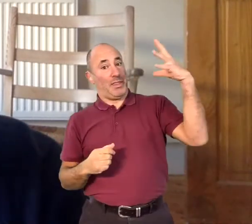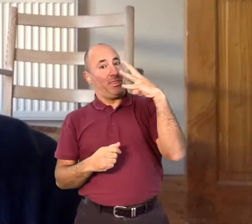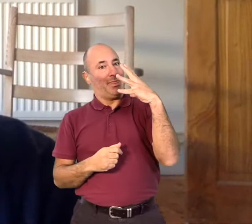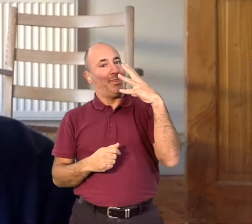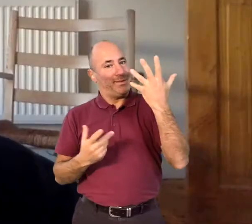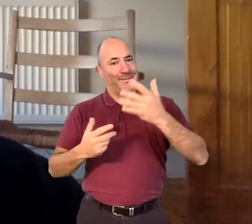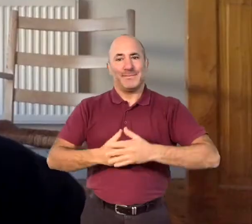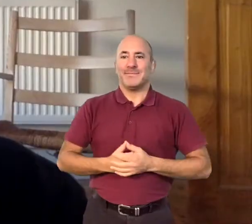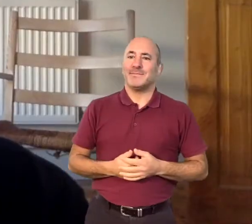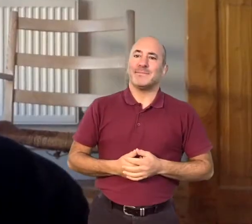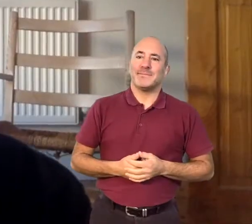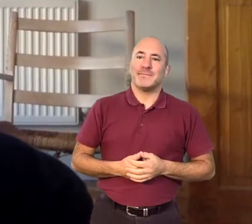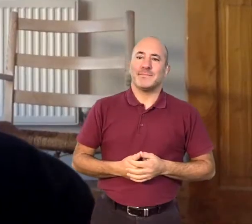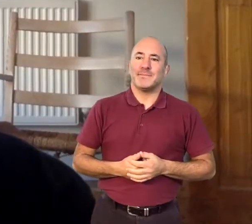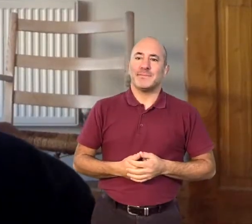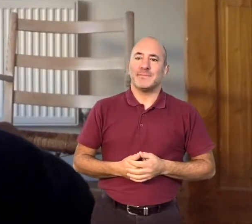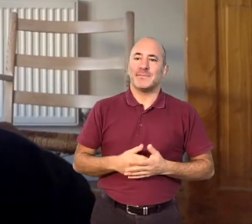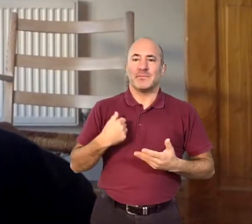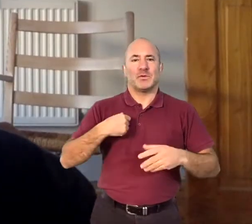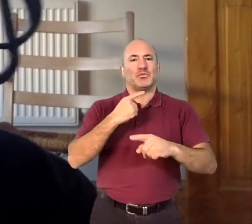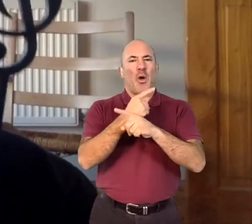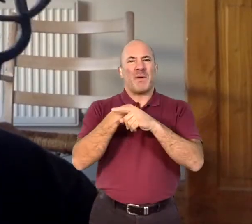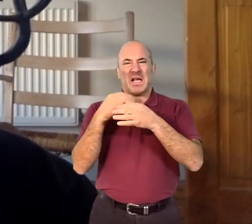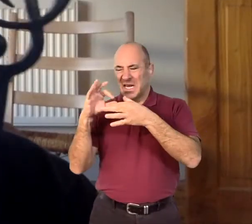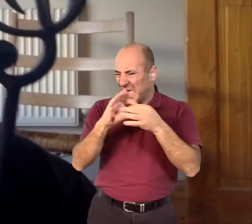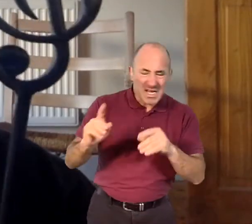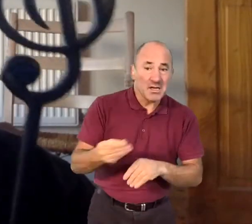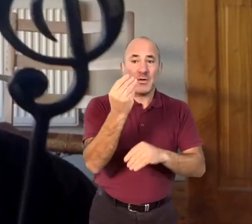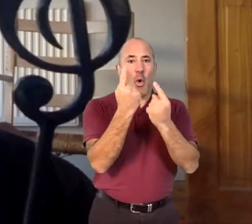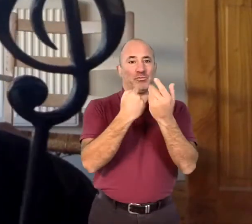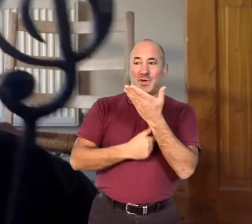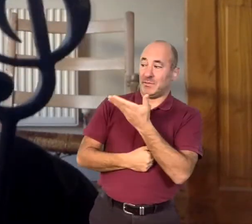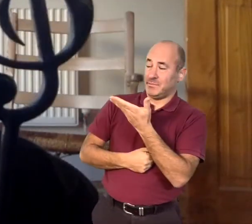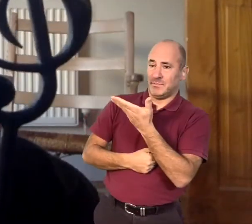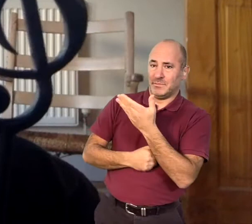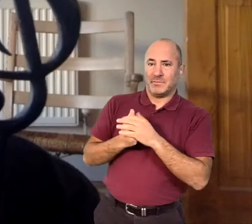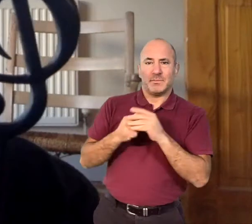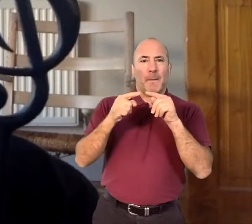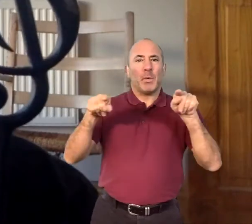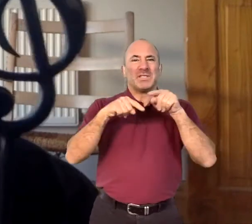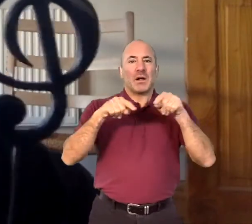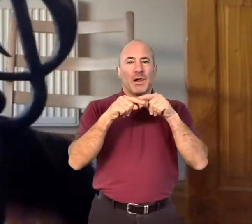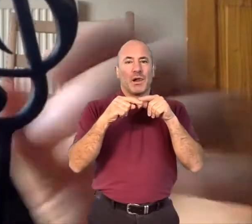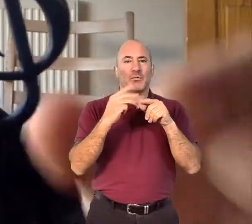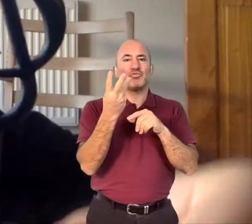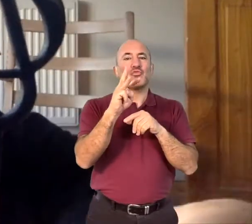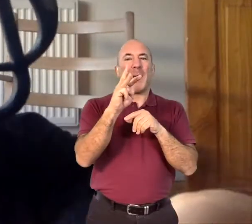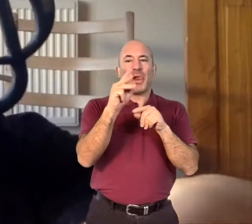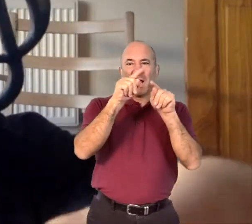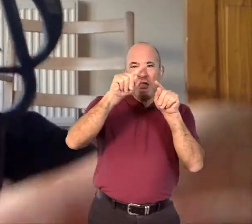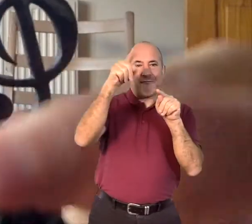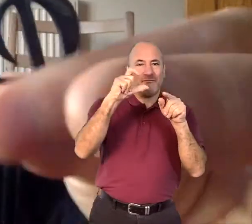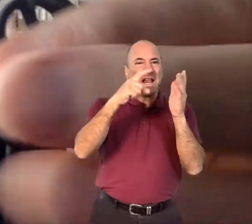through. And this is my object of reference. It's a musical treble clef,